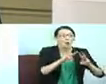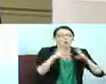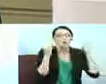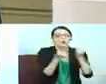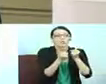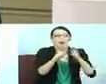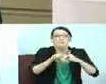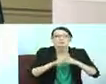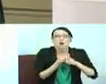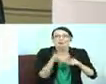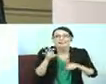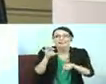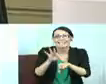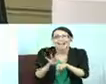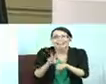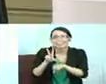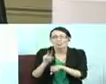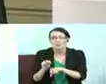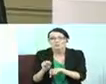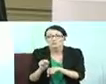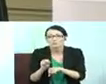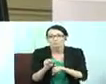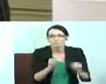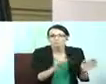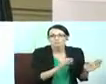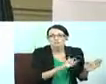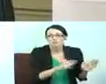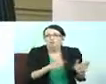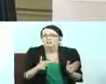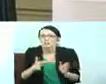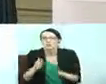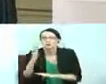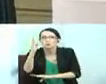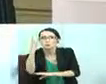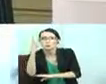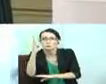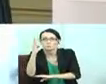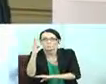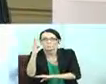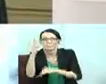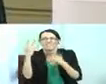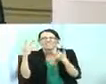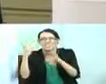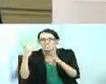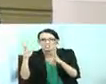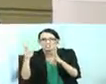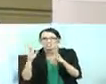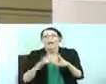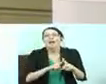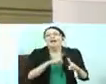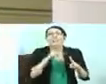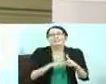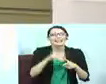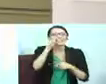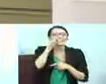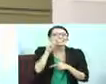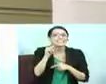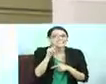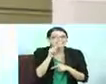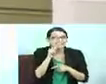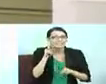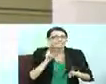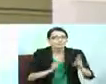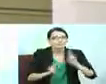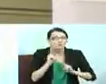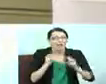at 9:30, and we'll conclude around noon. And then we're going to give teams and ministries the opportunity to